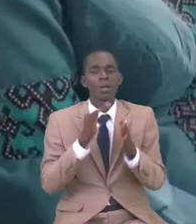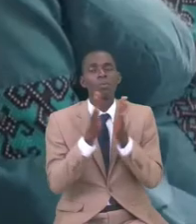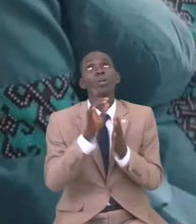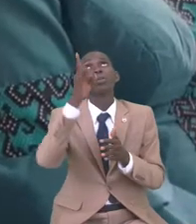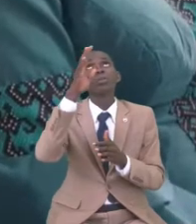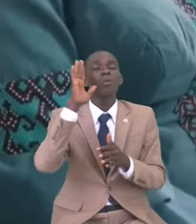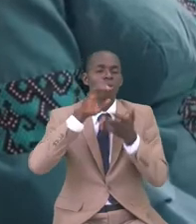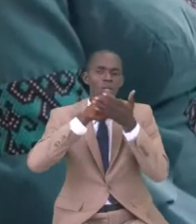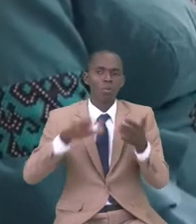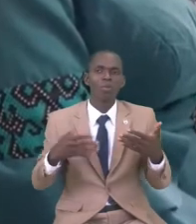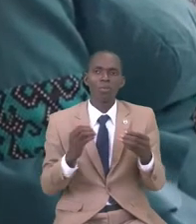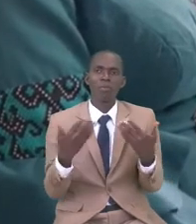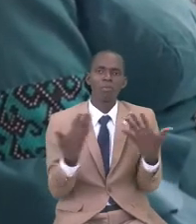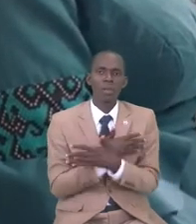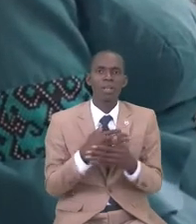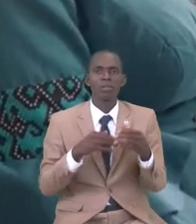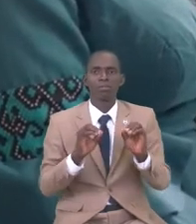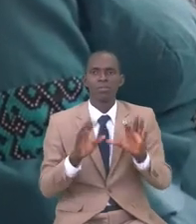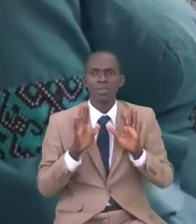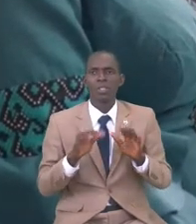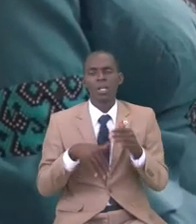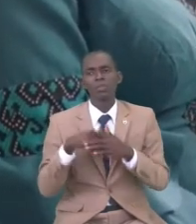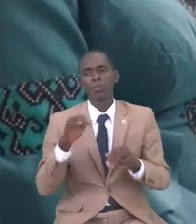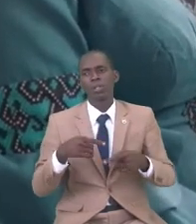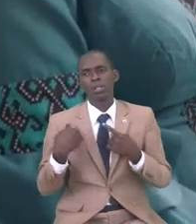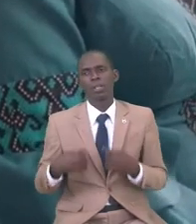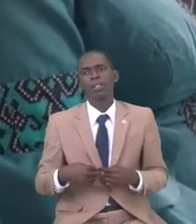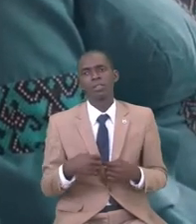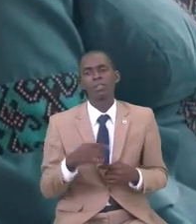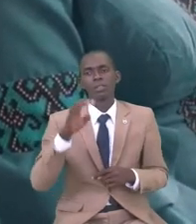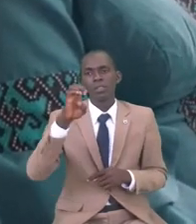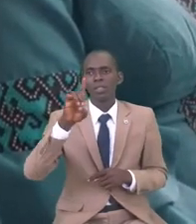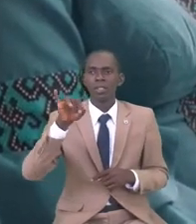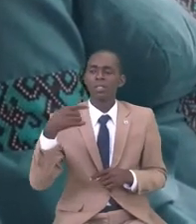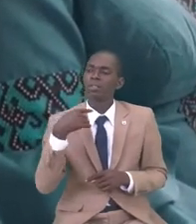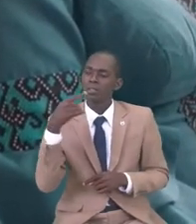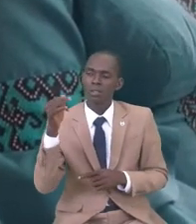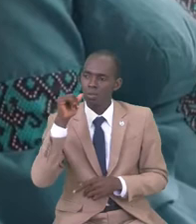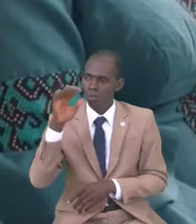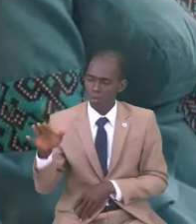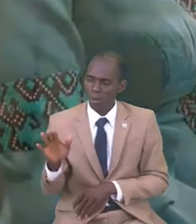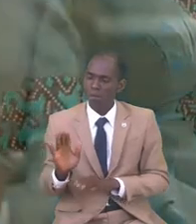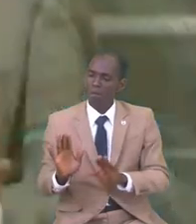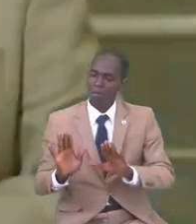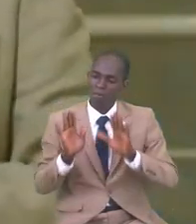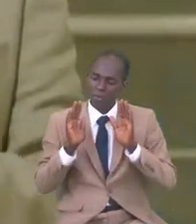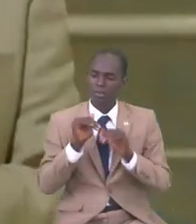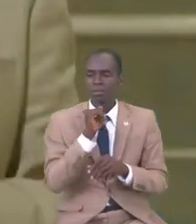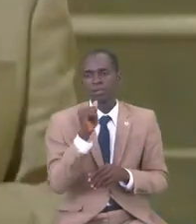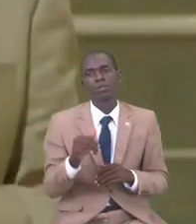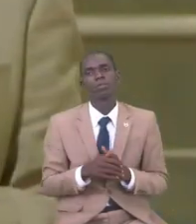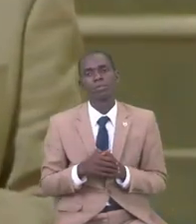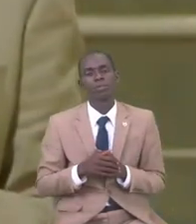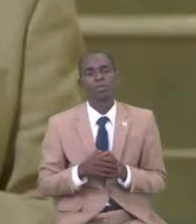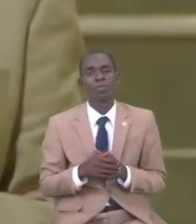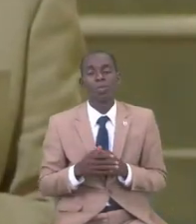away from you. Your heart. Elijah said unto her, fear not. Whatever